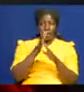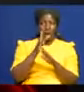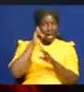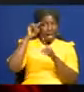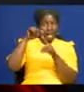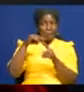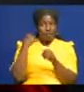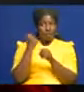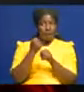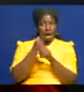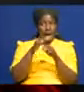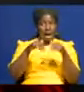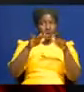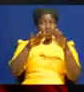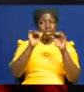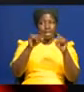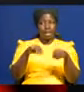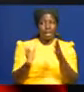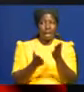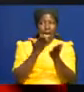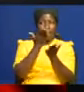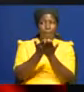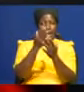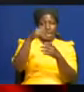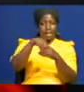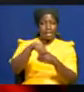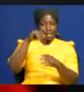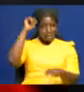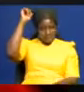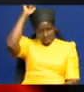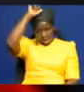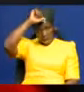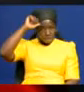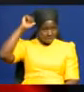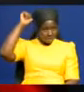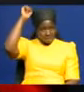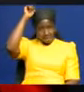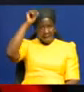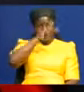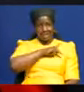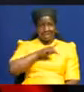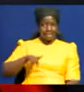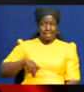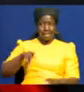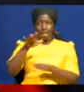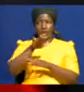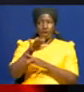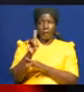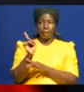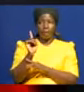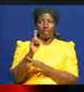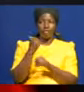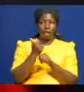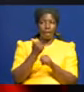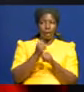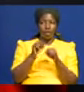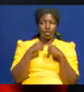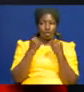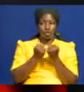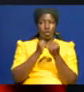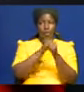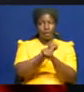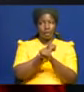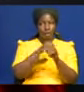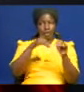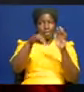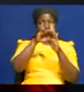now apply for overseas jobs in the Kingdom of Saudi Arabia. The Ministry of Labour and Social Protection, in a statement